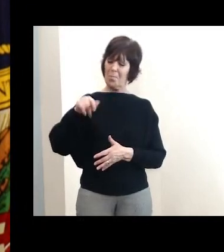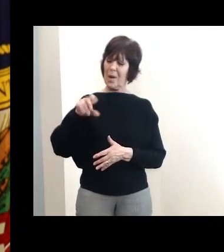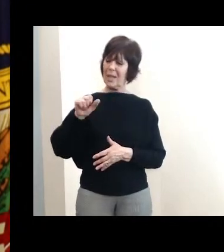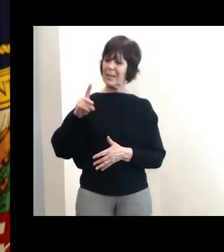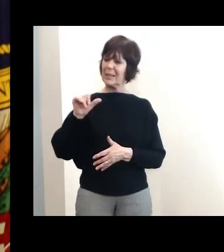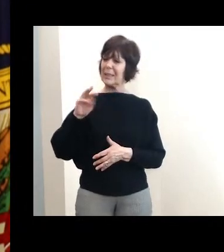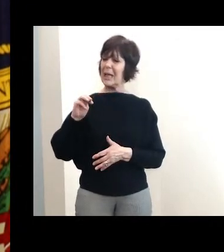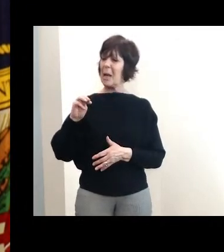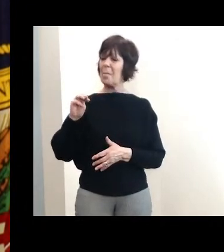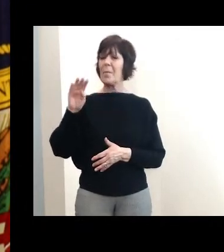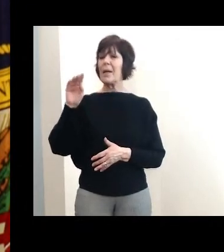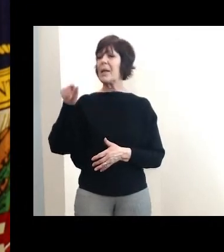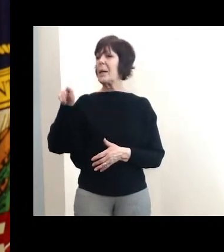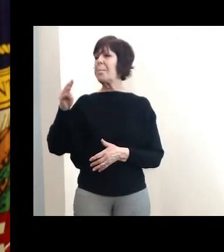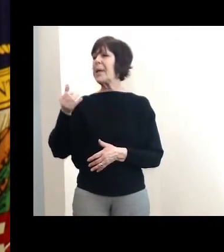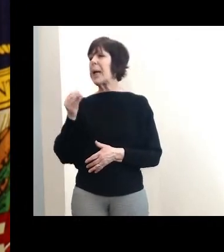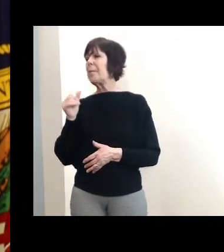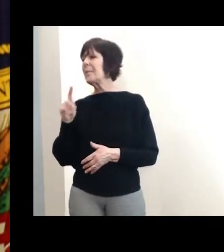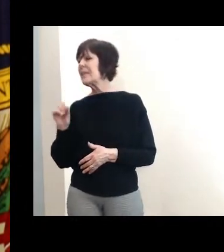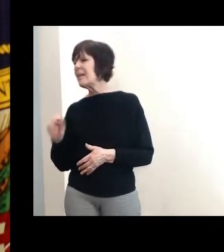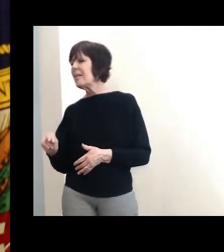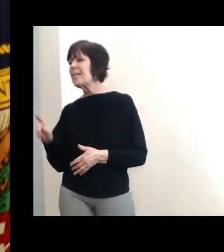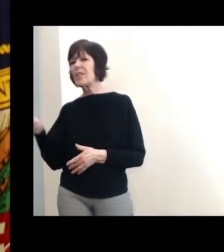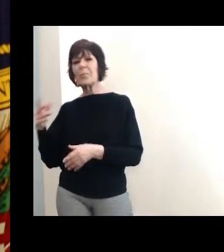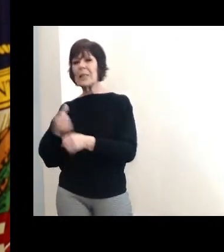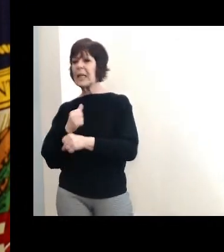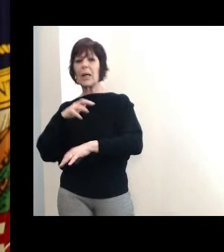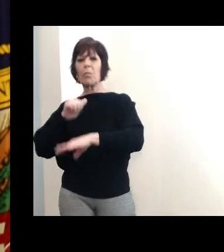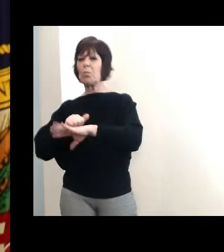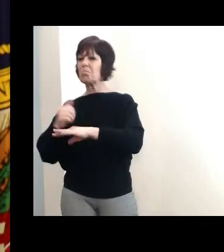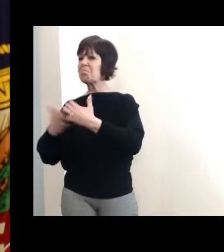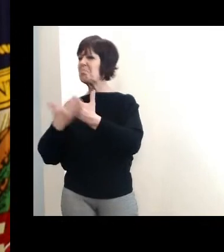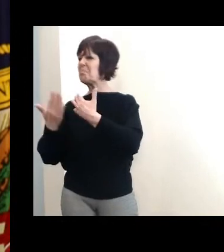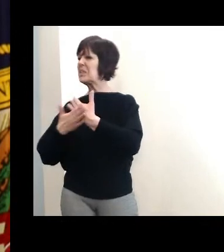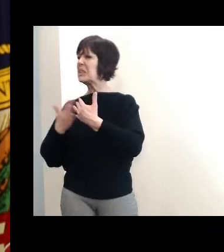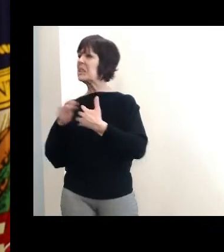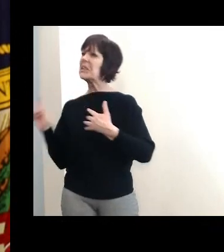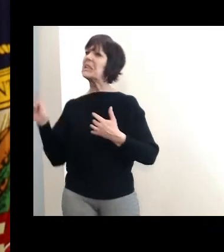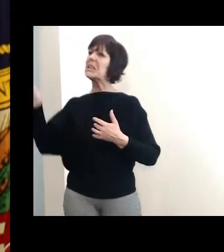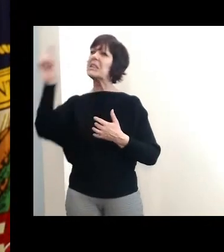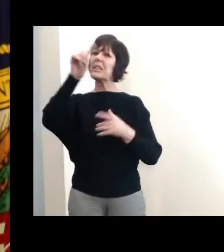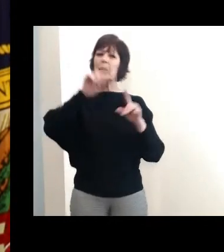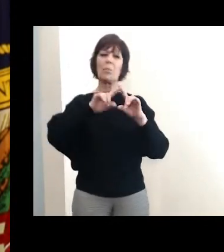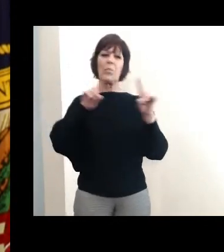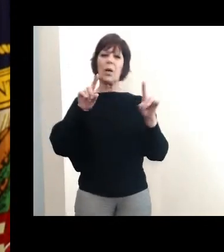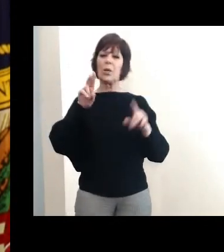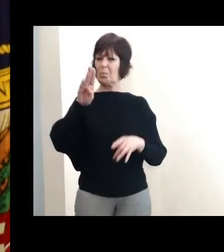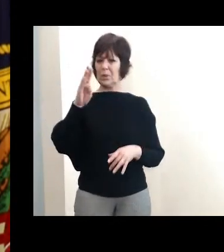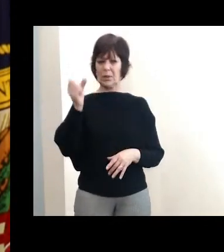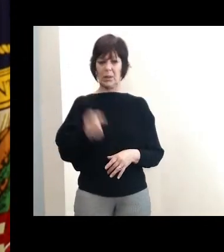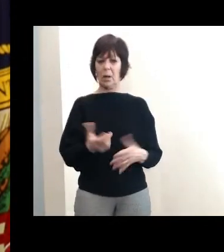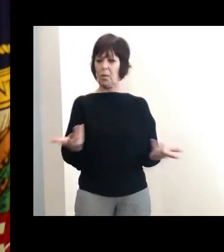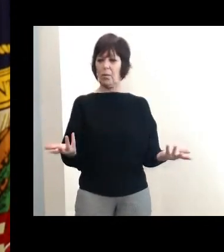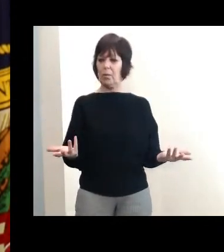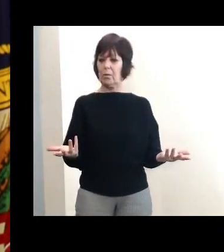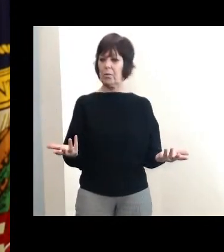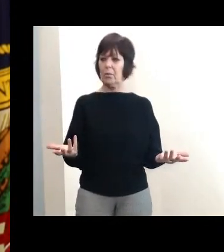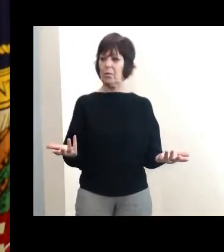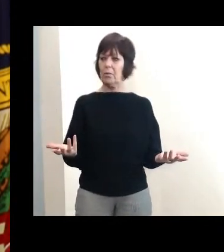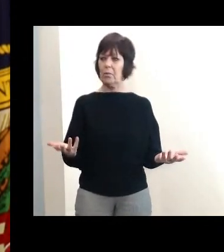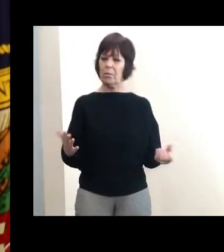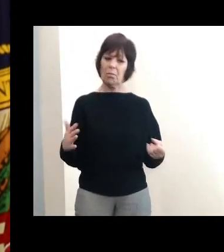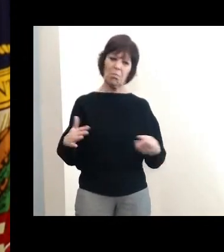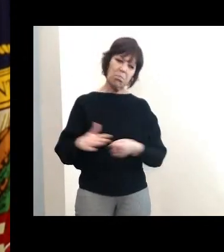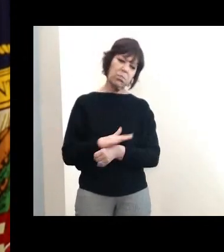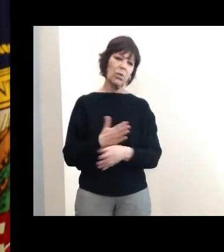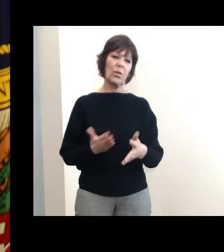Syracuse, Binghamton, those have been places that have been getting the vaccine appointments still out there, but yet UB South, like you had mentioned, it's booked all the way